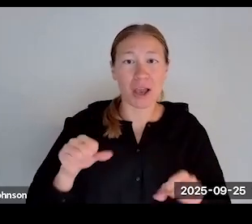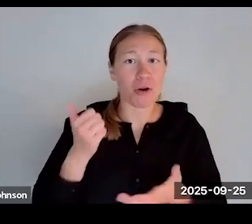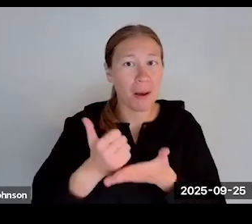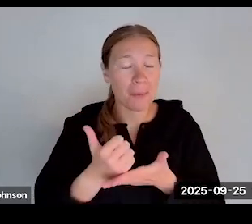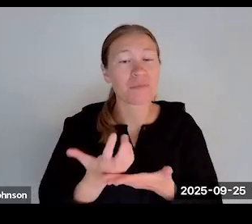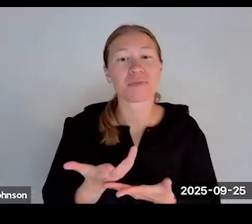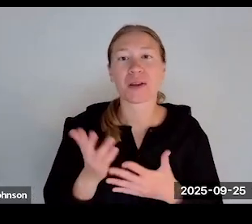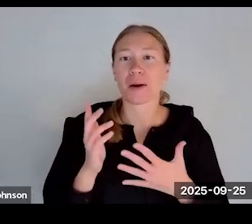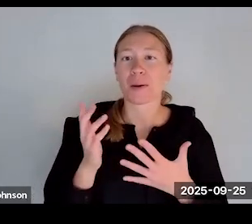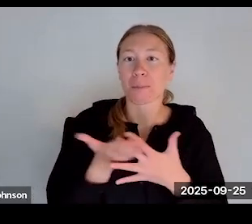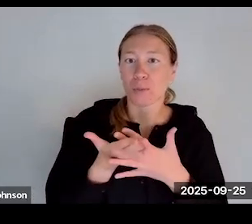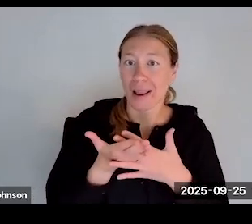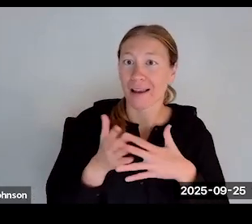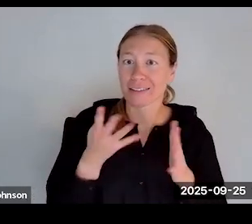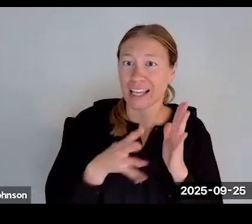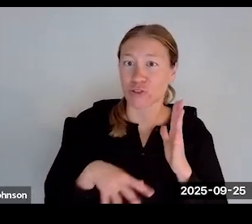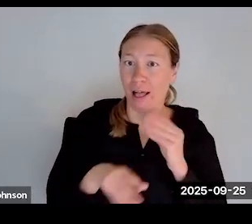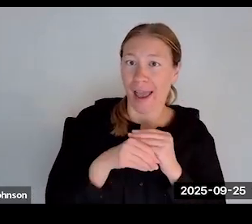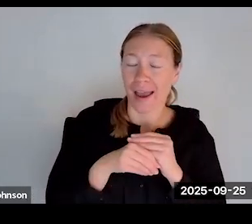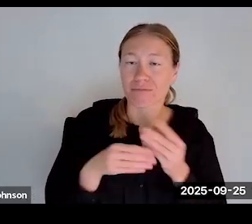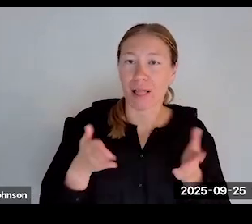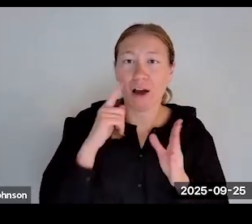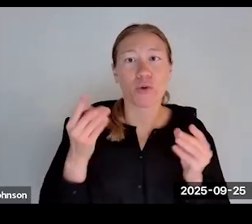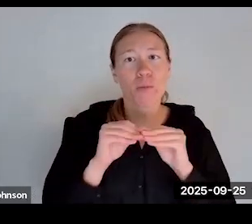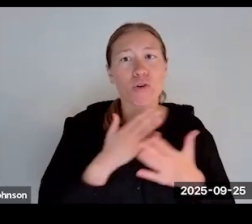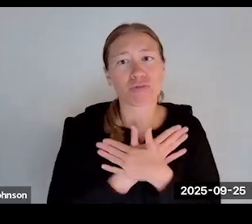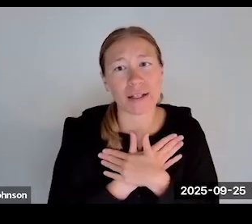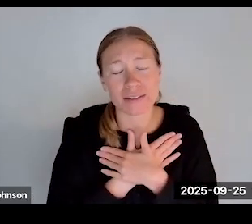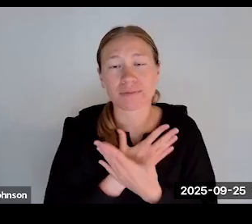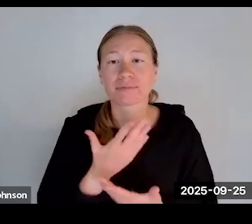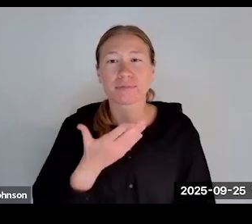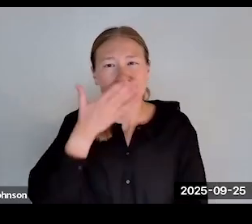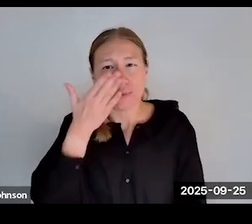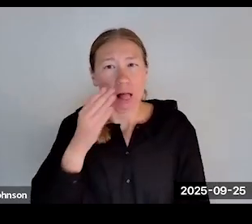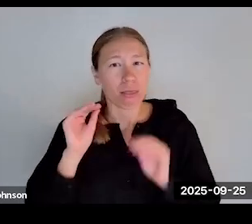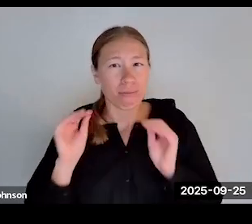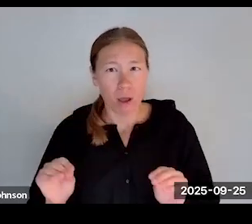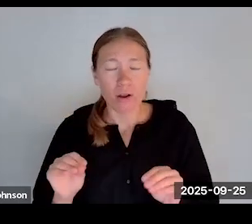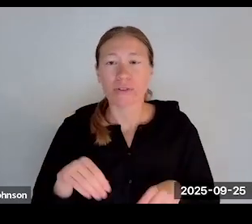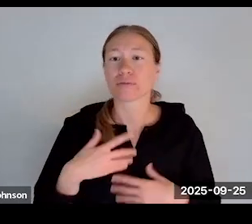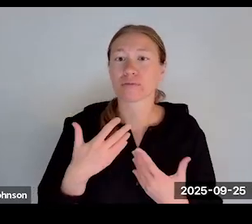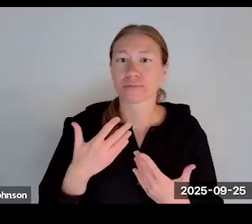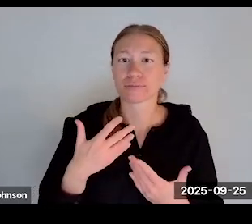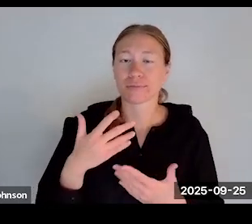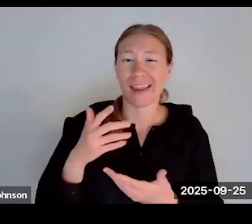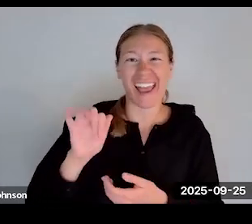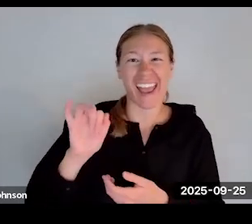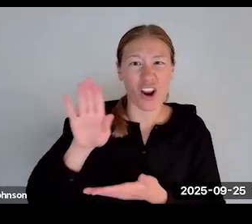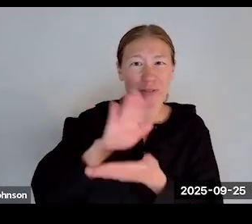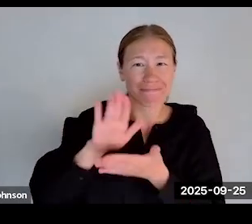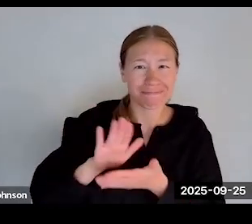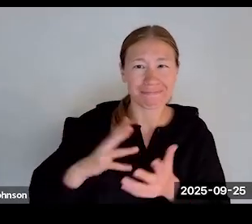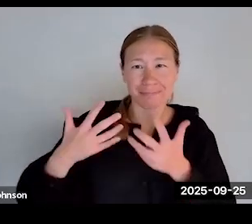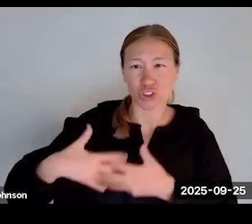schedules allow for needed rest. Finally, using low odor or no odor cleaning products and air purifiers can